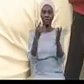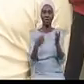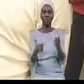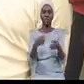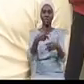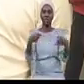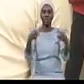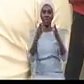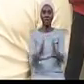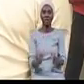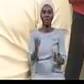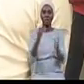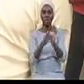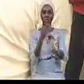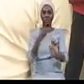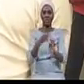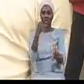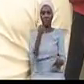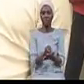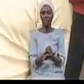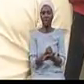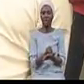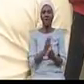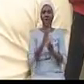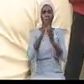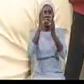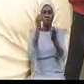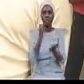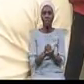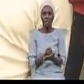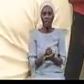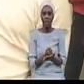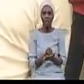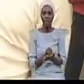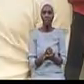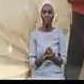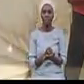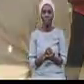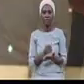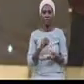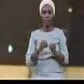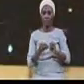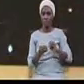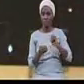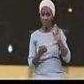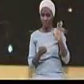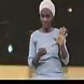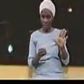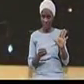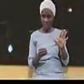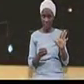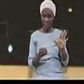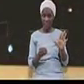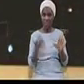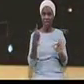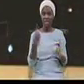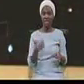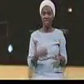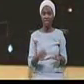name. Somebody said amen over there. Amen. Number five is the